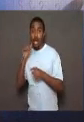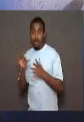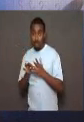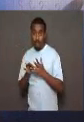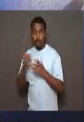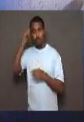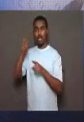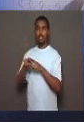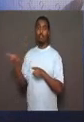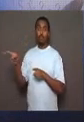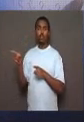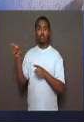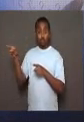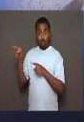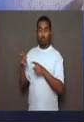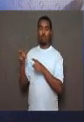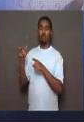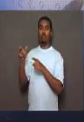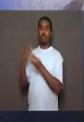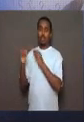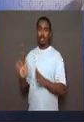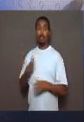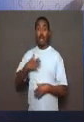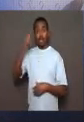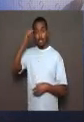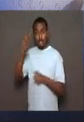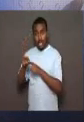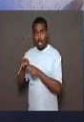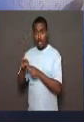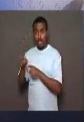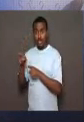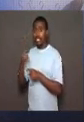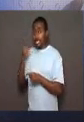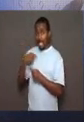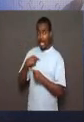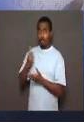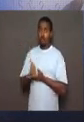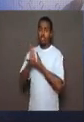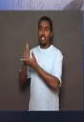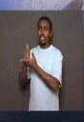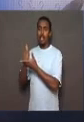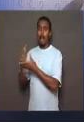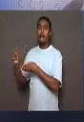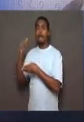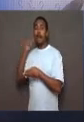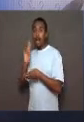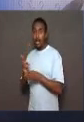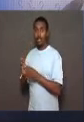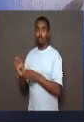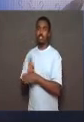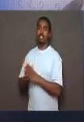brother. He is a trader. My son says he will help his uncle expand the